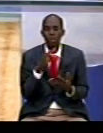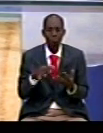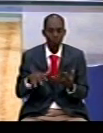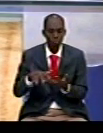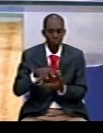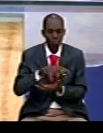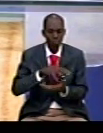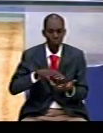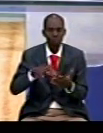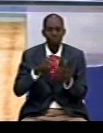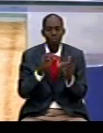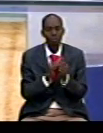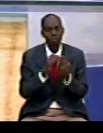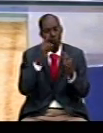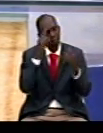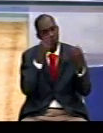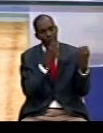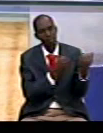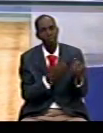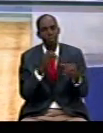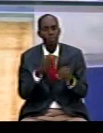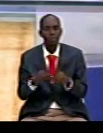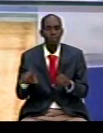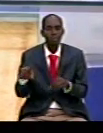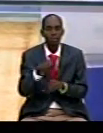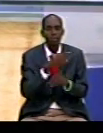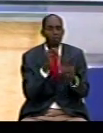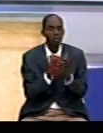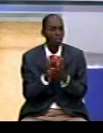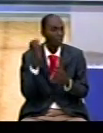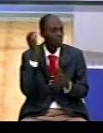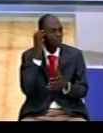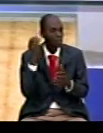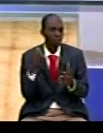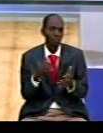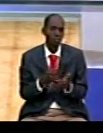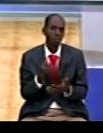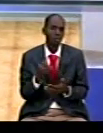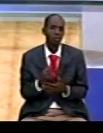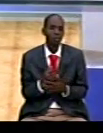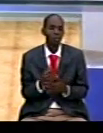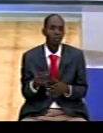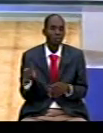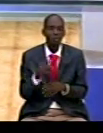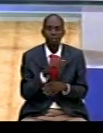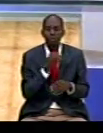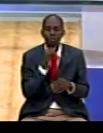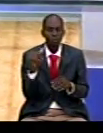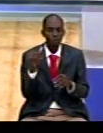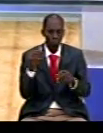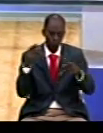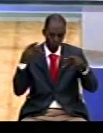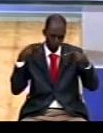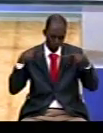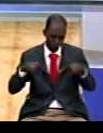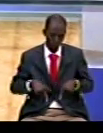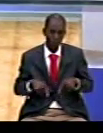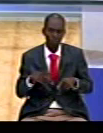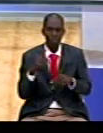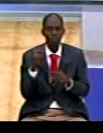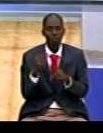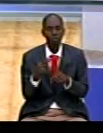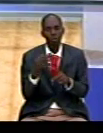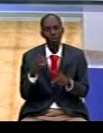with faith in them that had it. They didn't personalize the word of